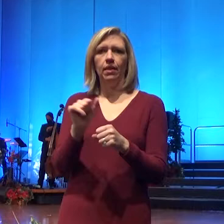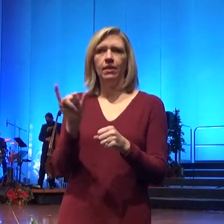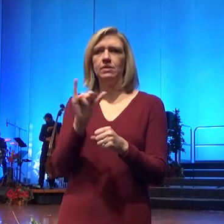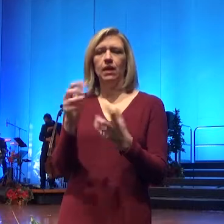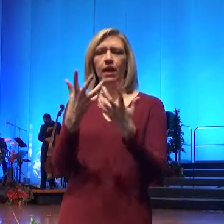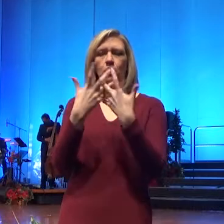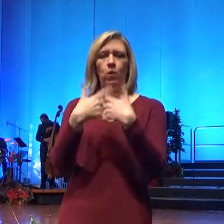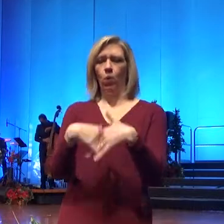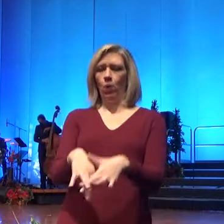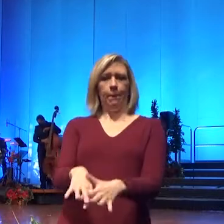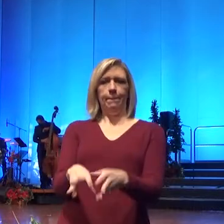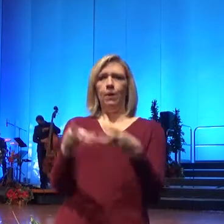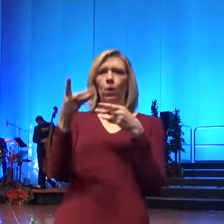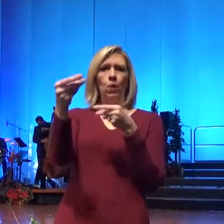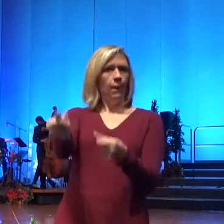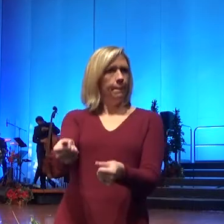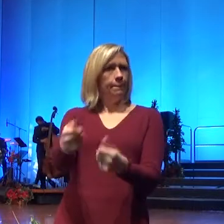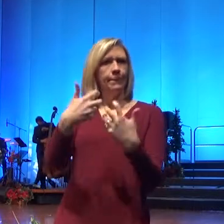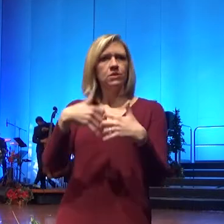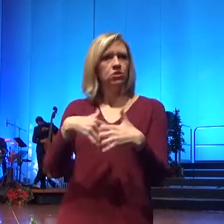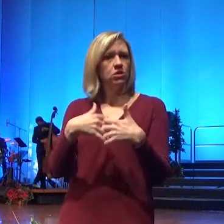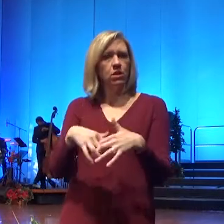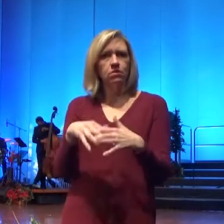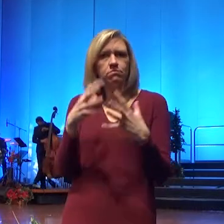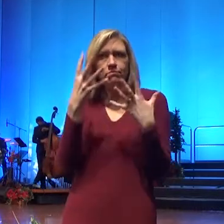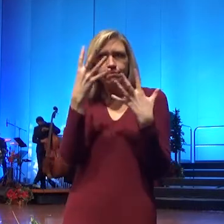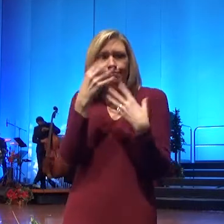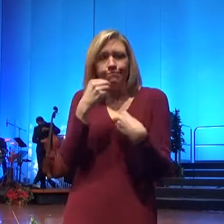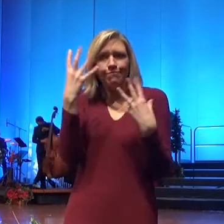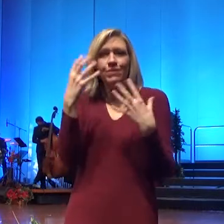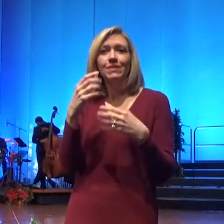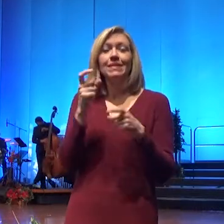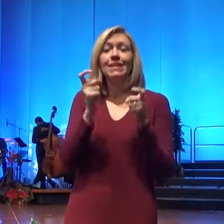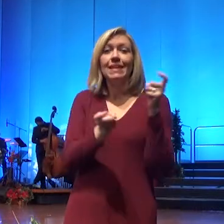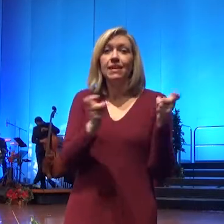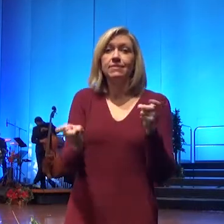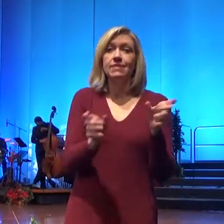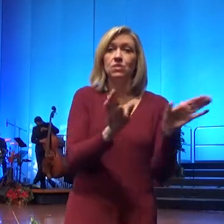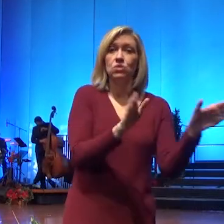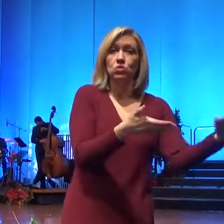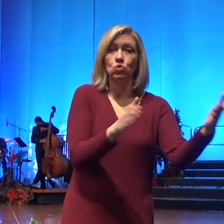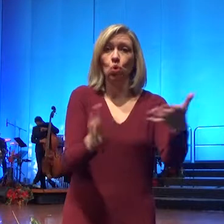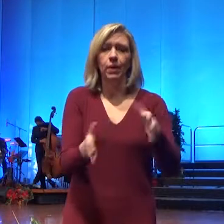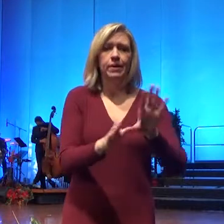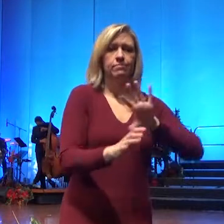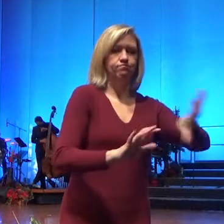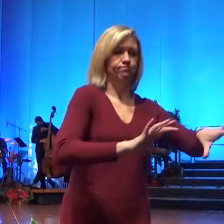well-oiled machine. And it was just really great to see the gifts sorted